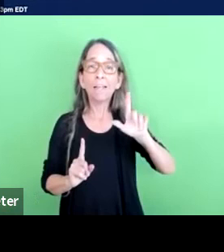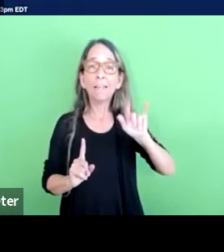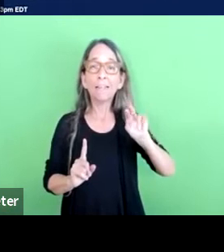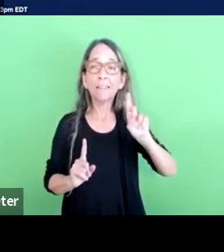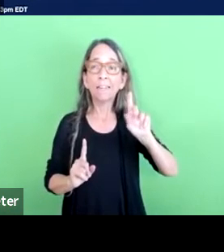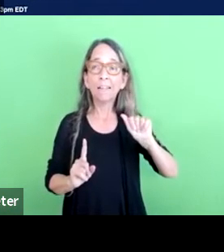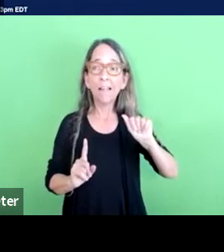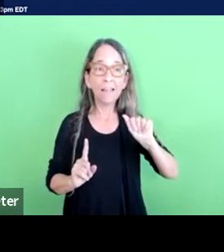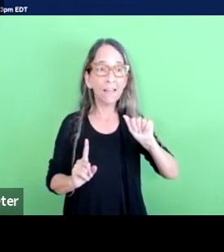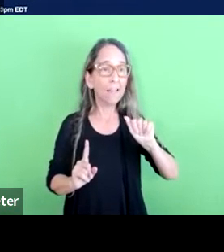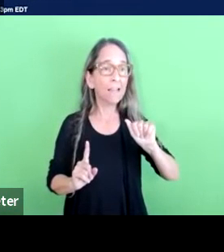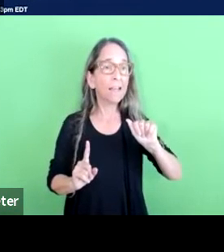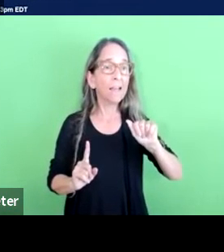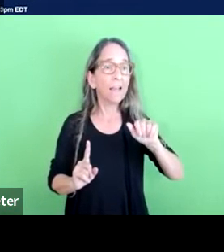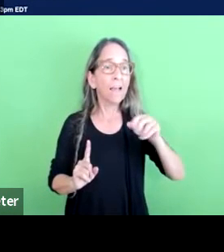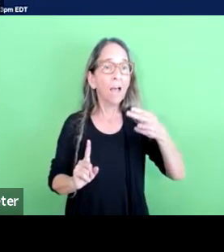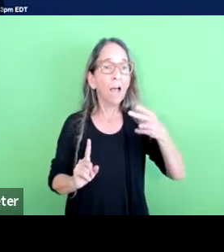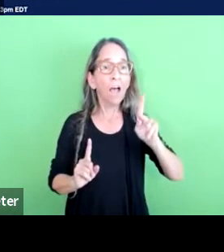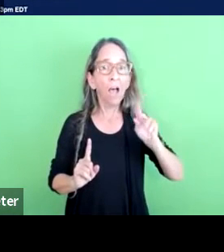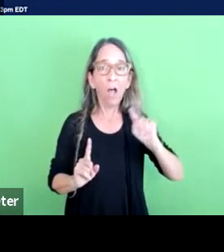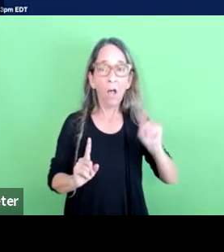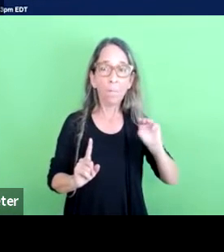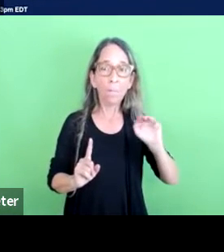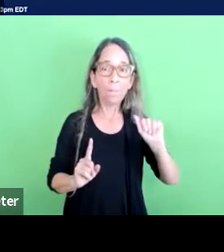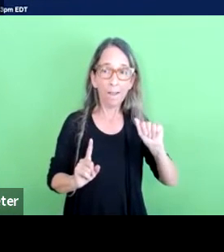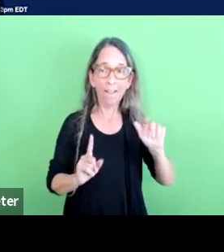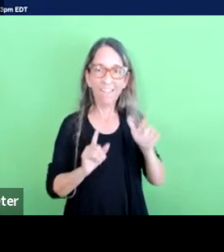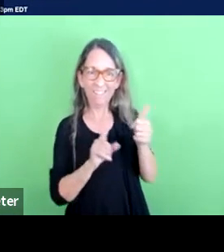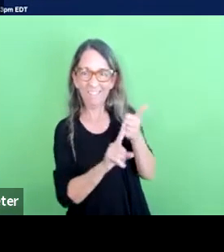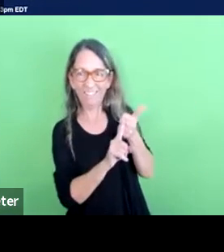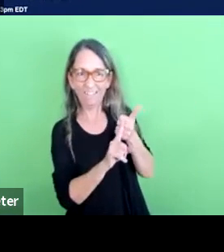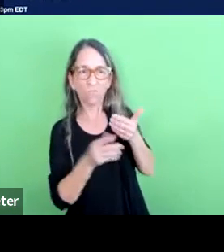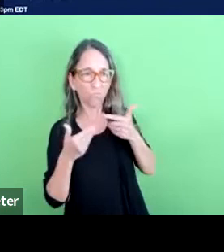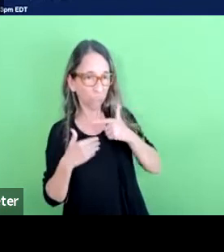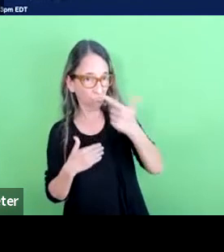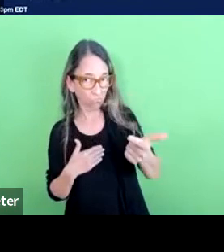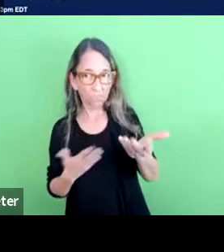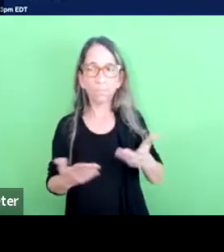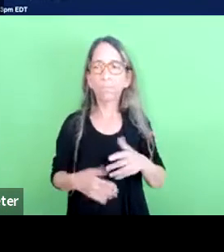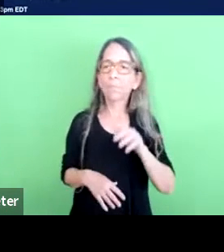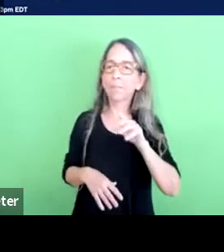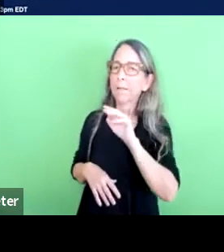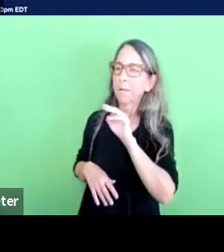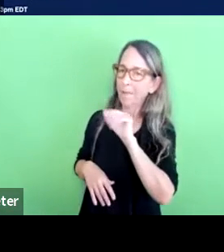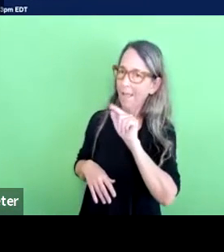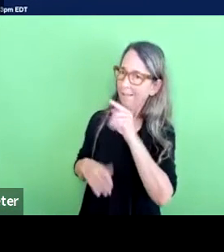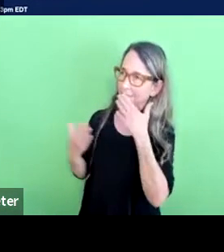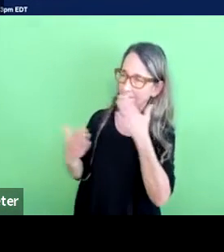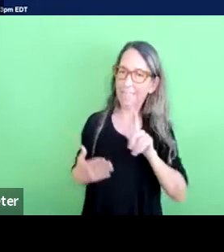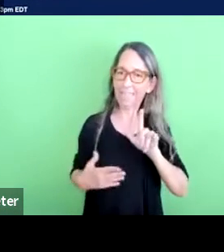yourself? Thanks so much, Matt. Yes, hi, I'm Linda Kozma, Spytek. I'm a senior